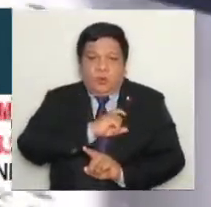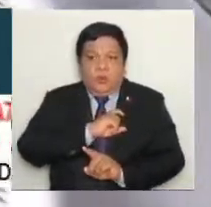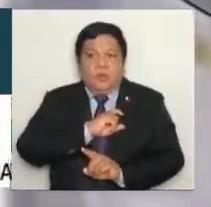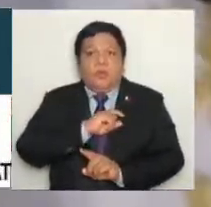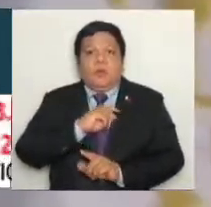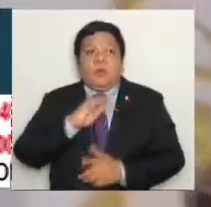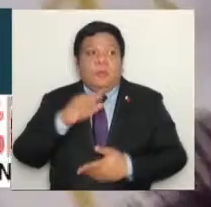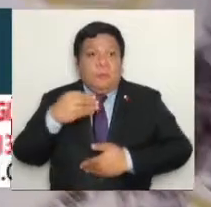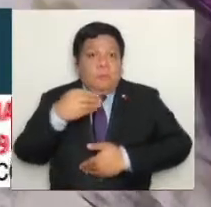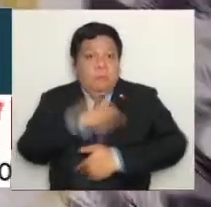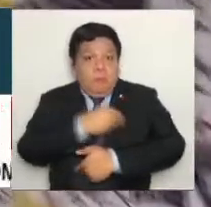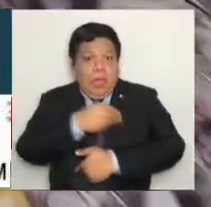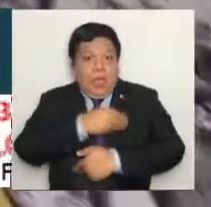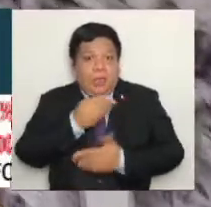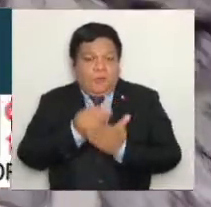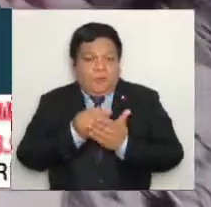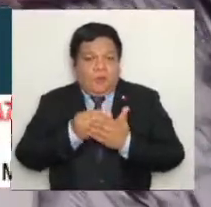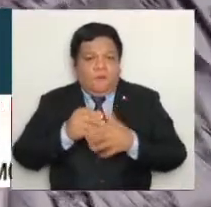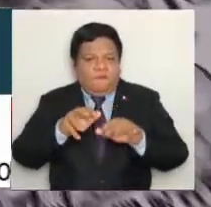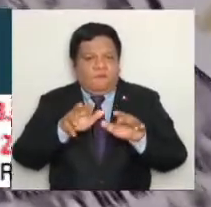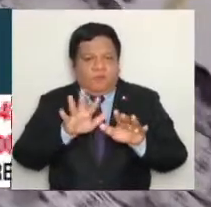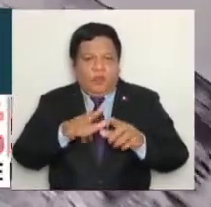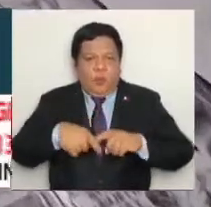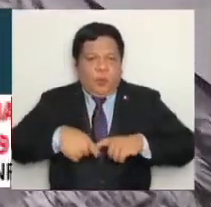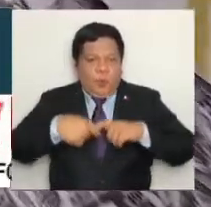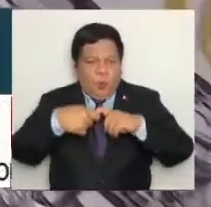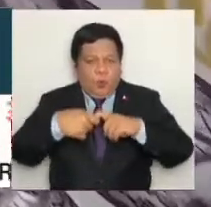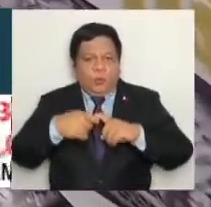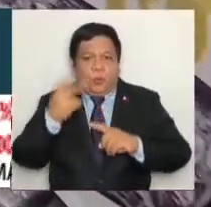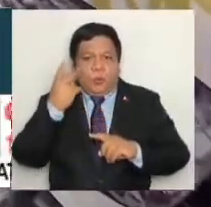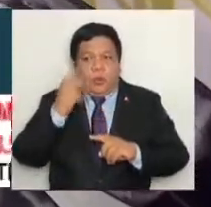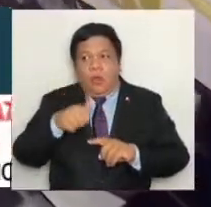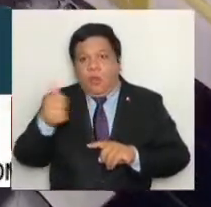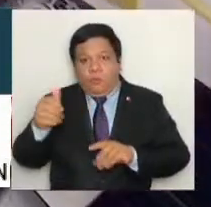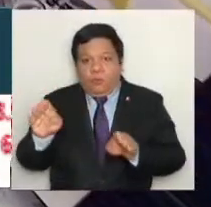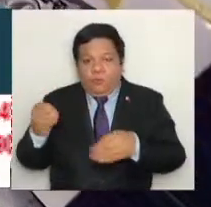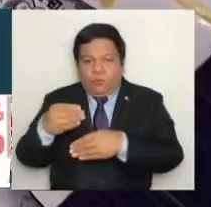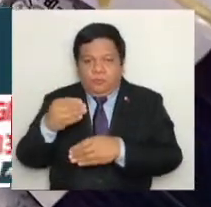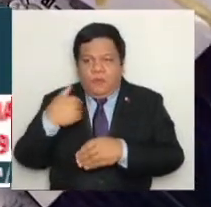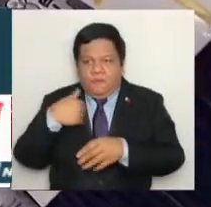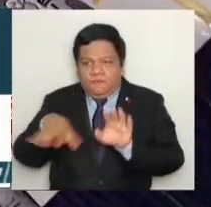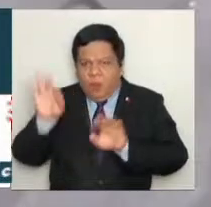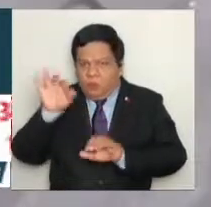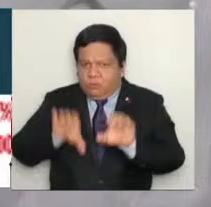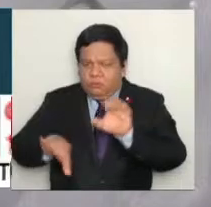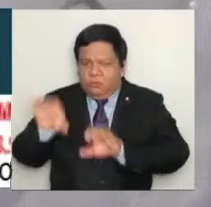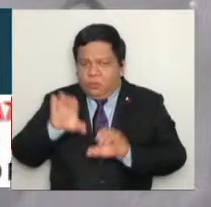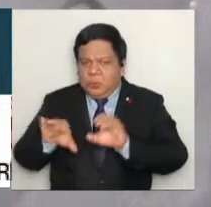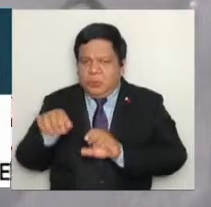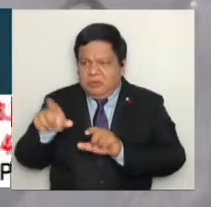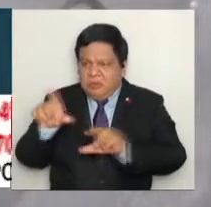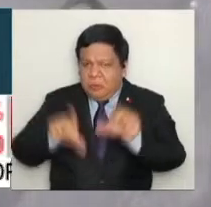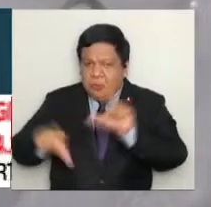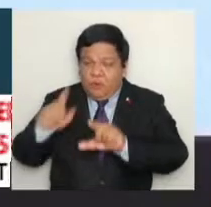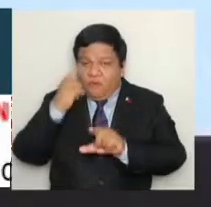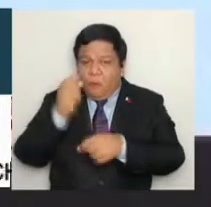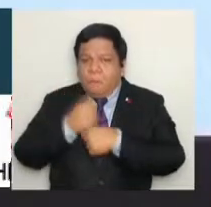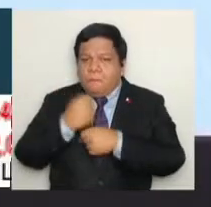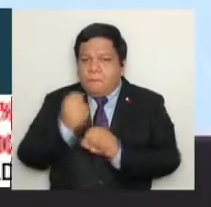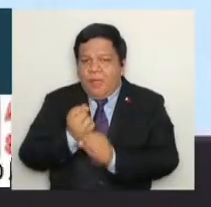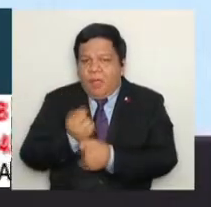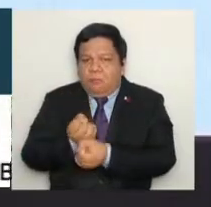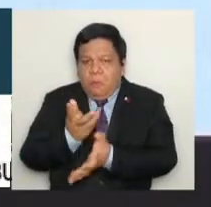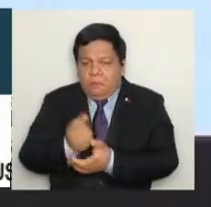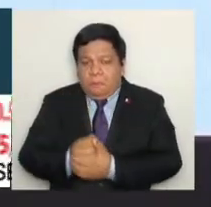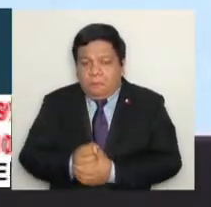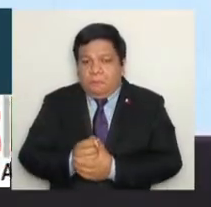and seized an explosive chemical from a hostel room, police described as a laboratory for bomb-making equipment. They wanted